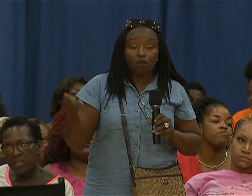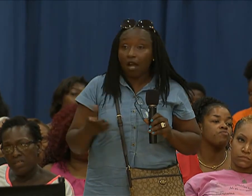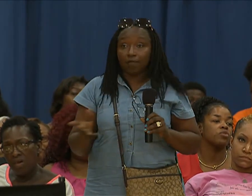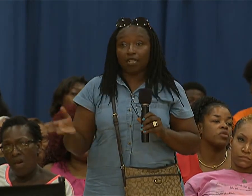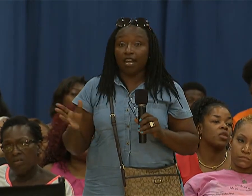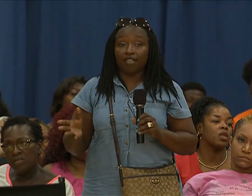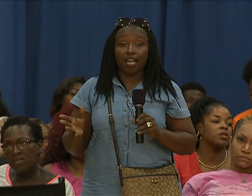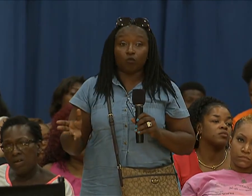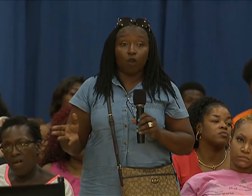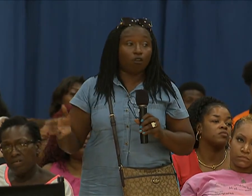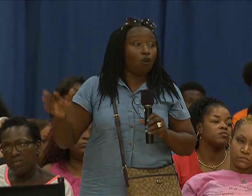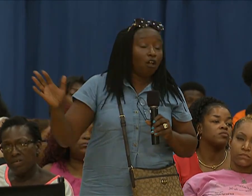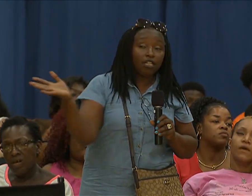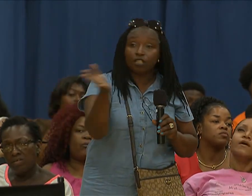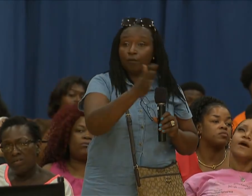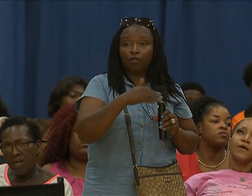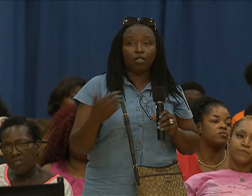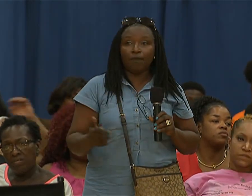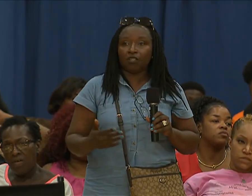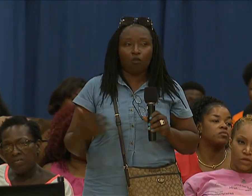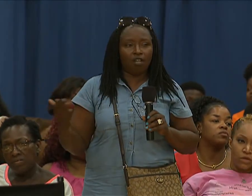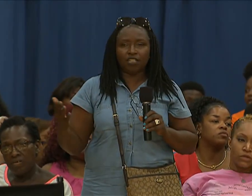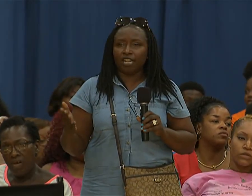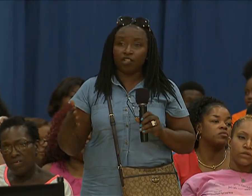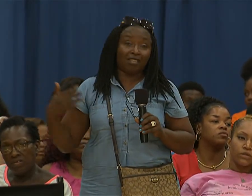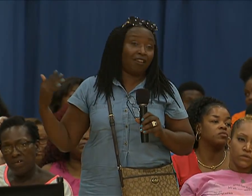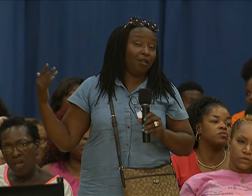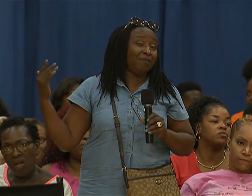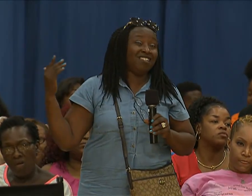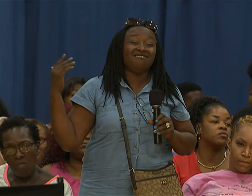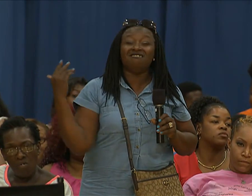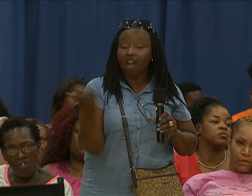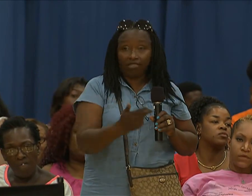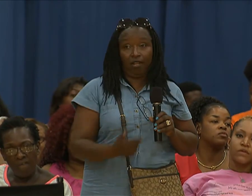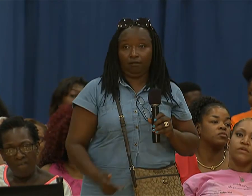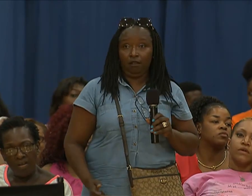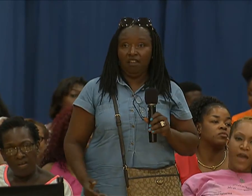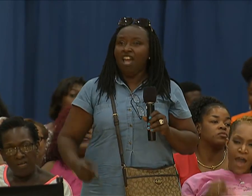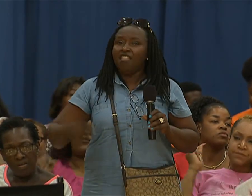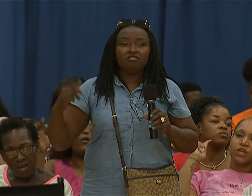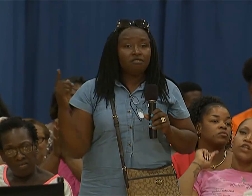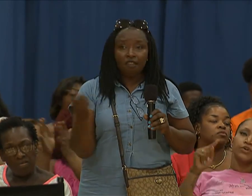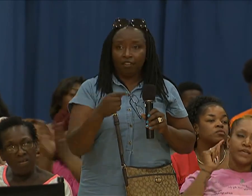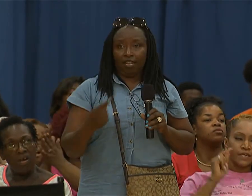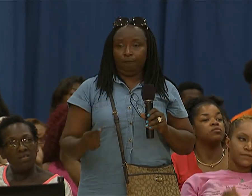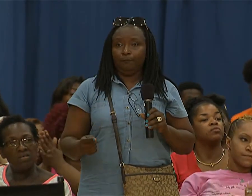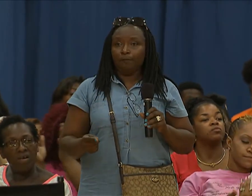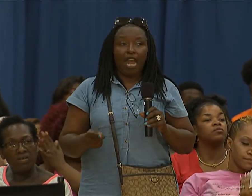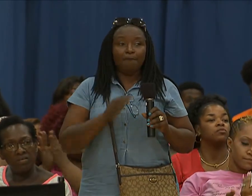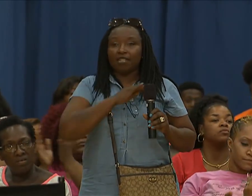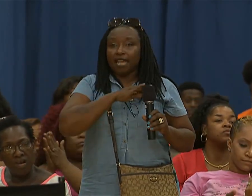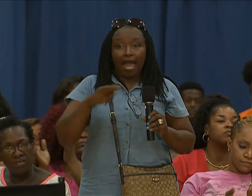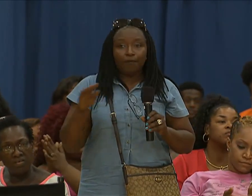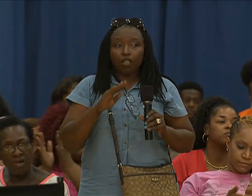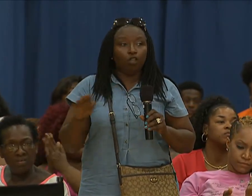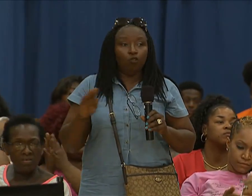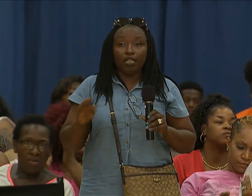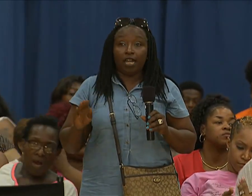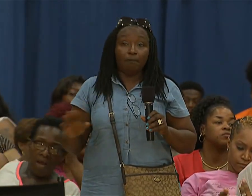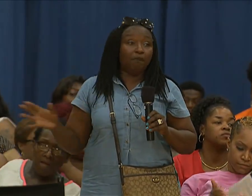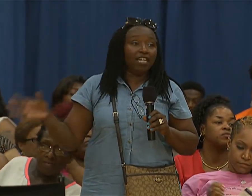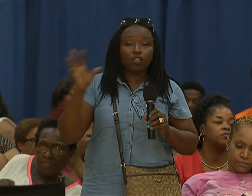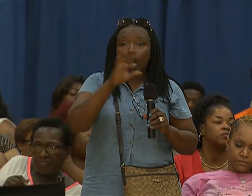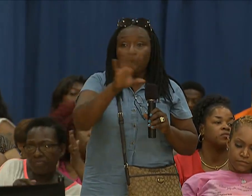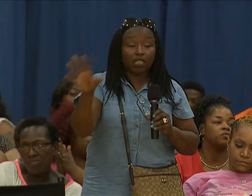community don't come together as one, all of these community-based organizations ain't gonna mean nothing. Nothing. It means